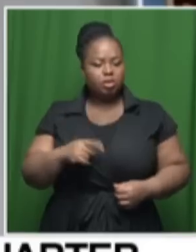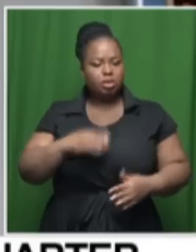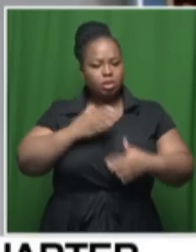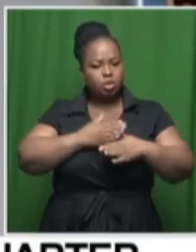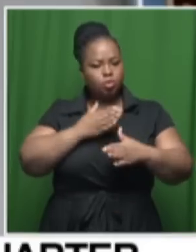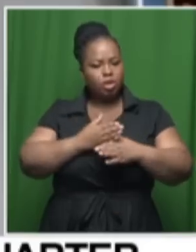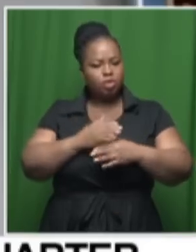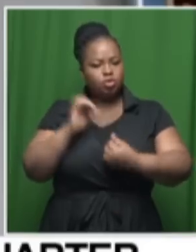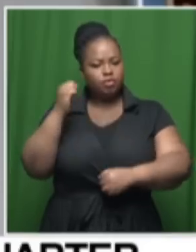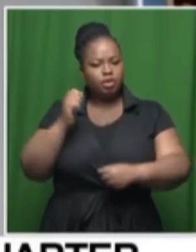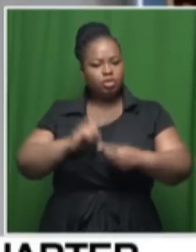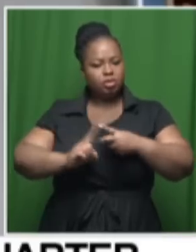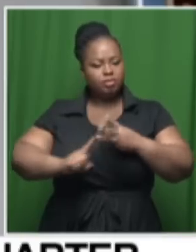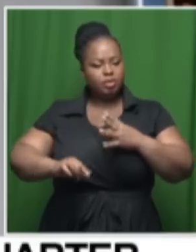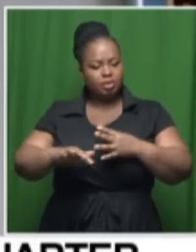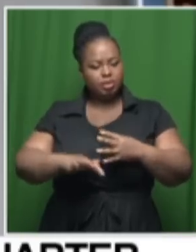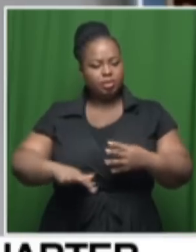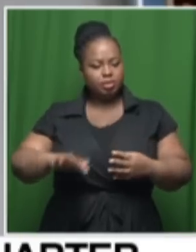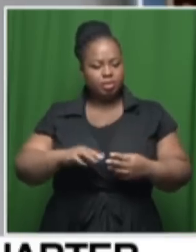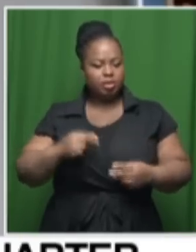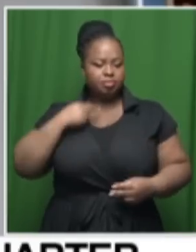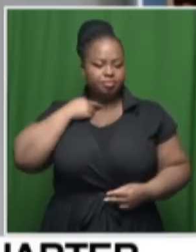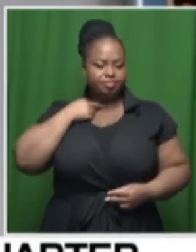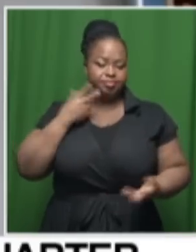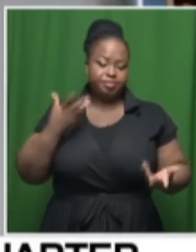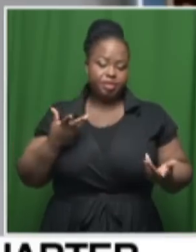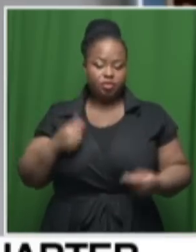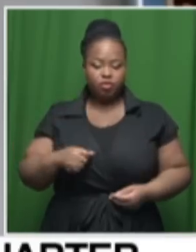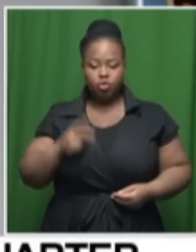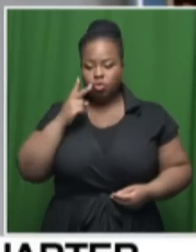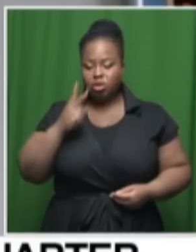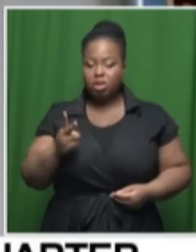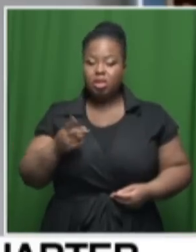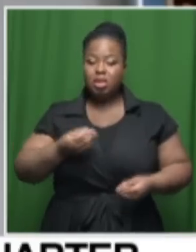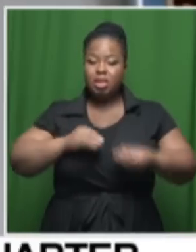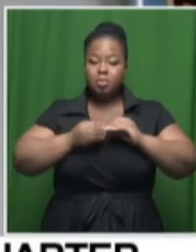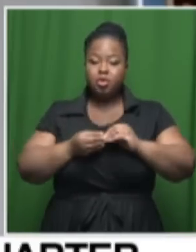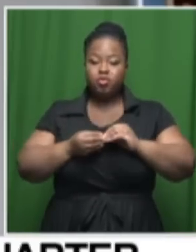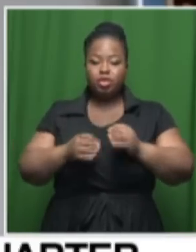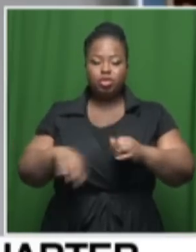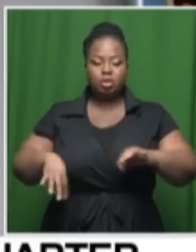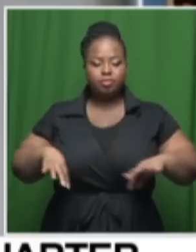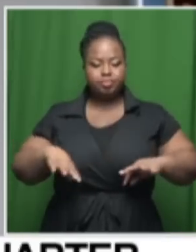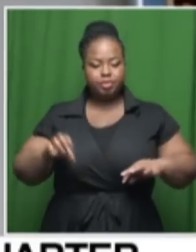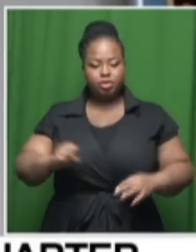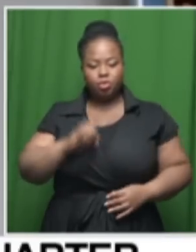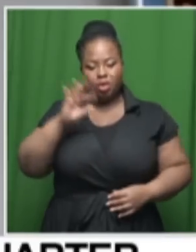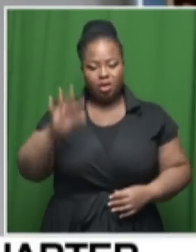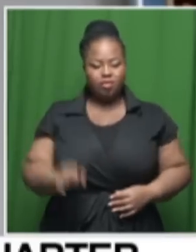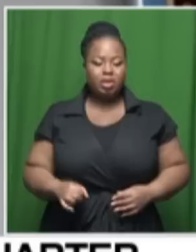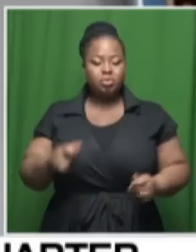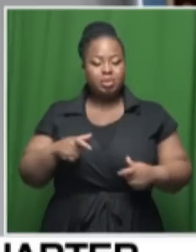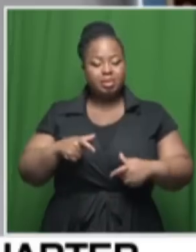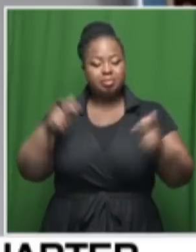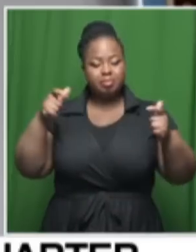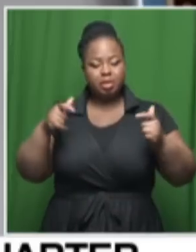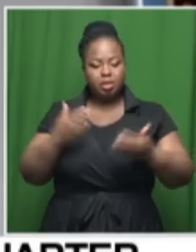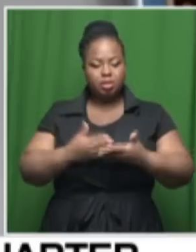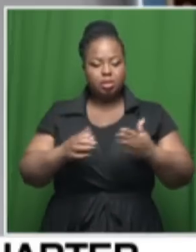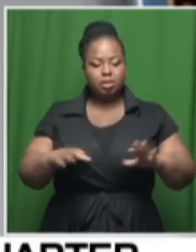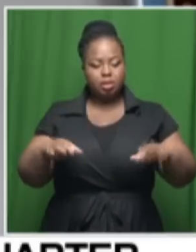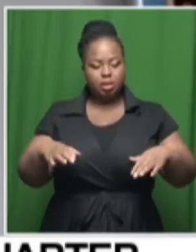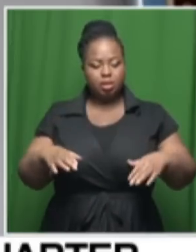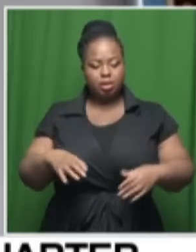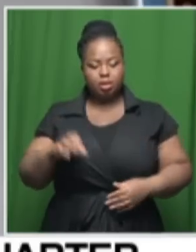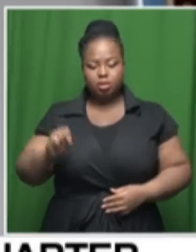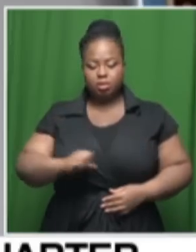into factories. Unfortunately, if you look at the manufacturing sector in South Africa, that used to be the biggest sector in the South African